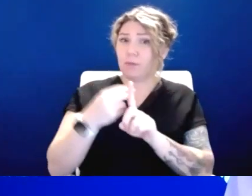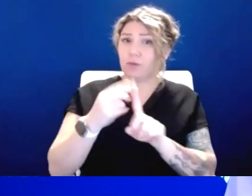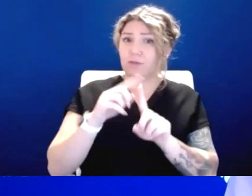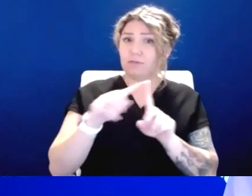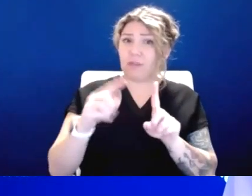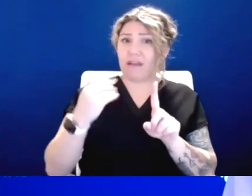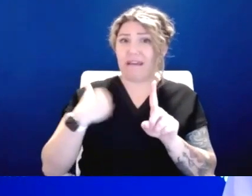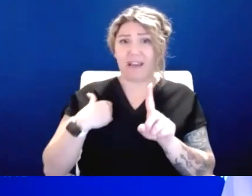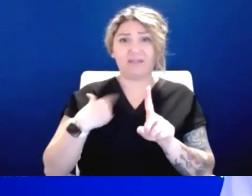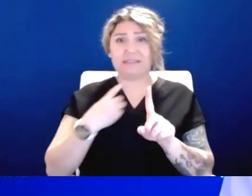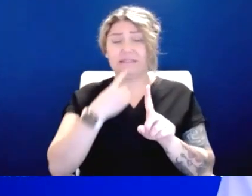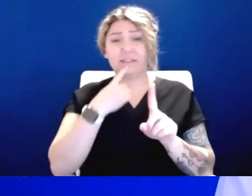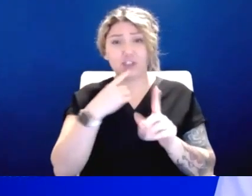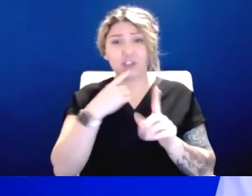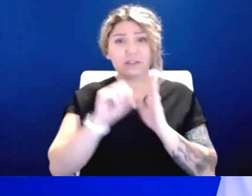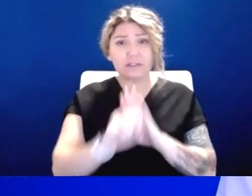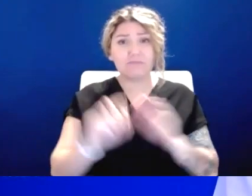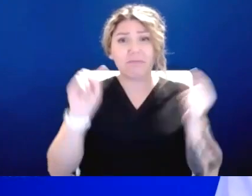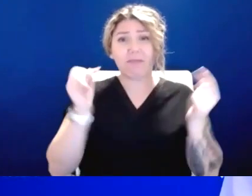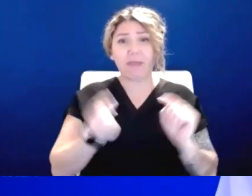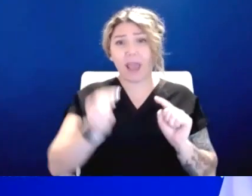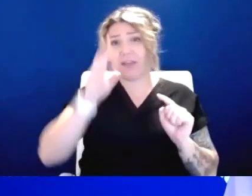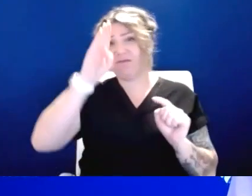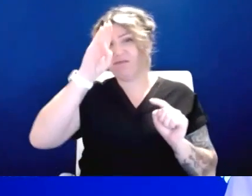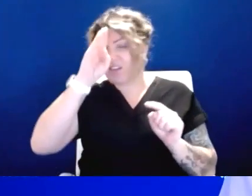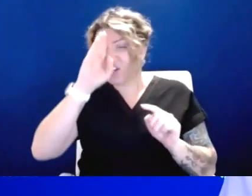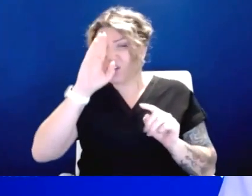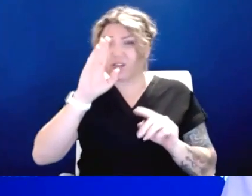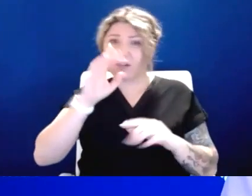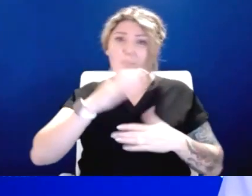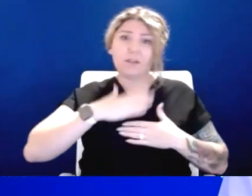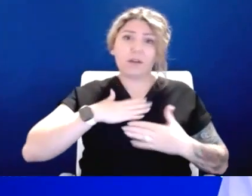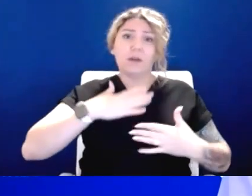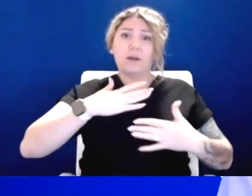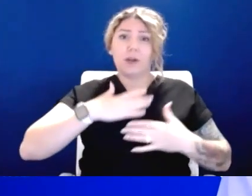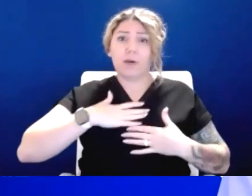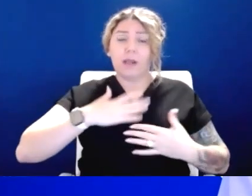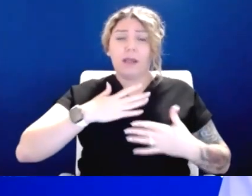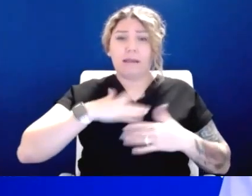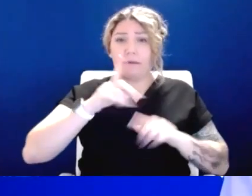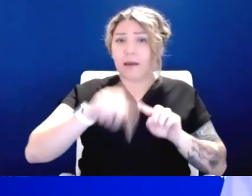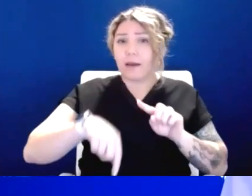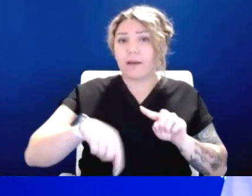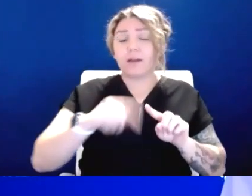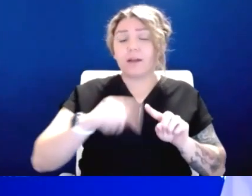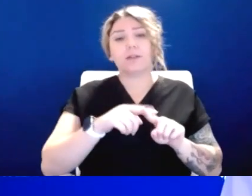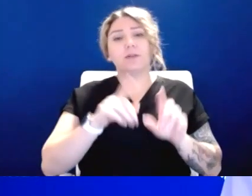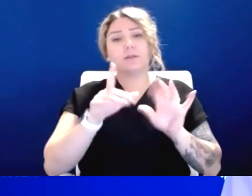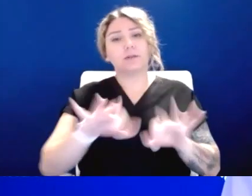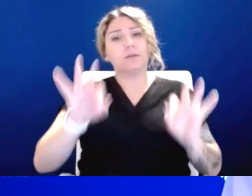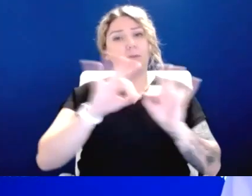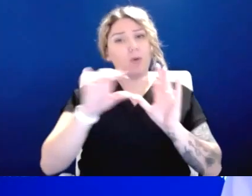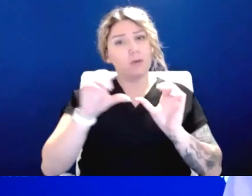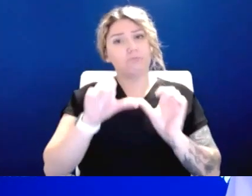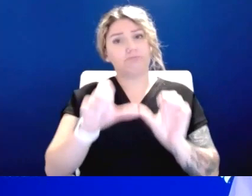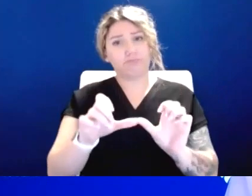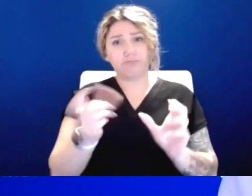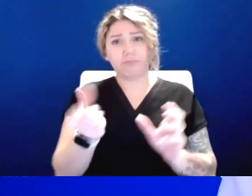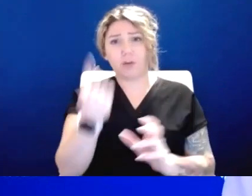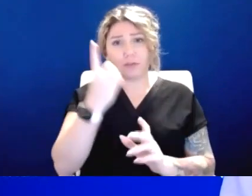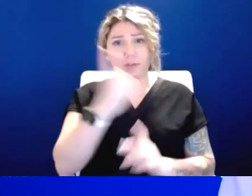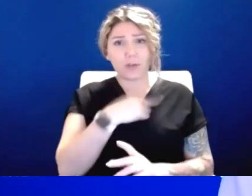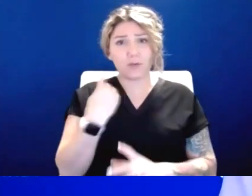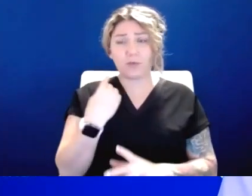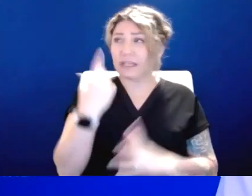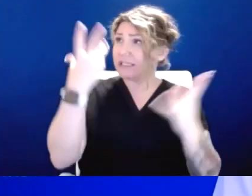symptoms with pain, fevers, shortness of breath. So it's important to continue to understand the risks when you go out into any particular area.